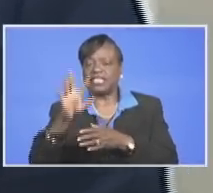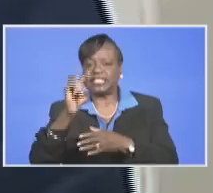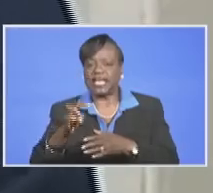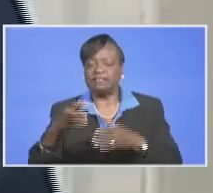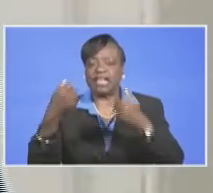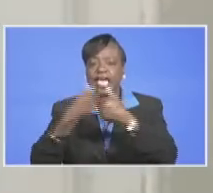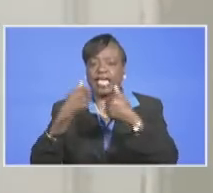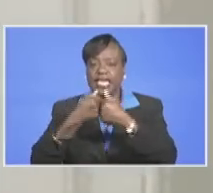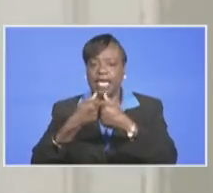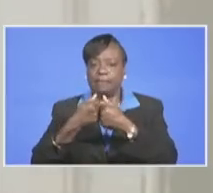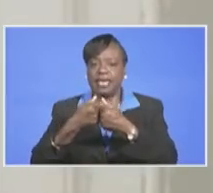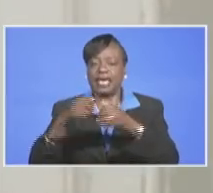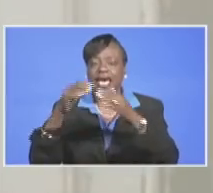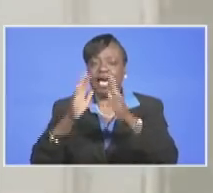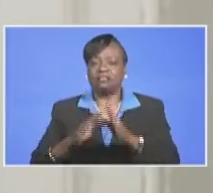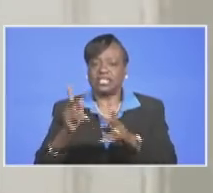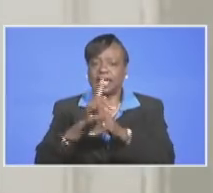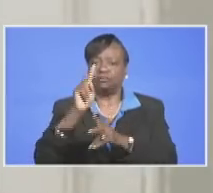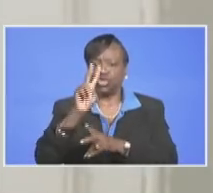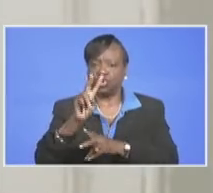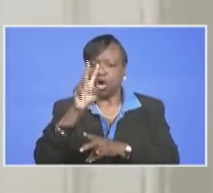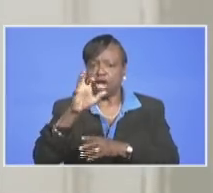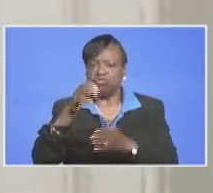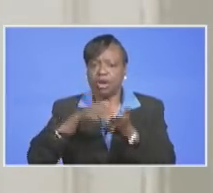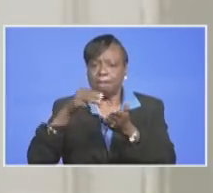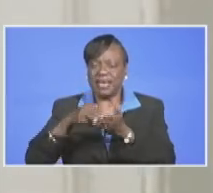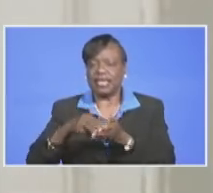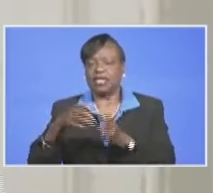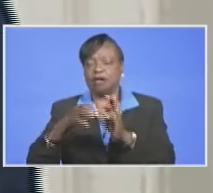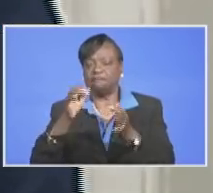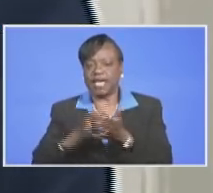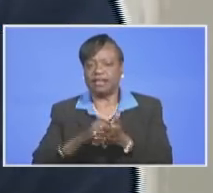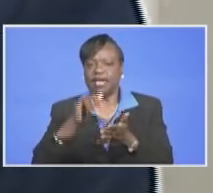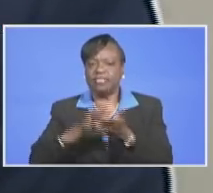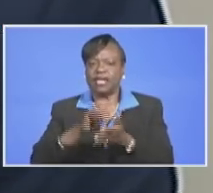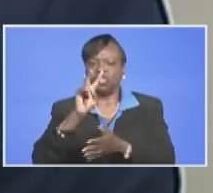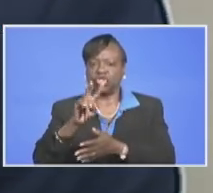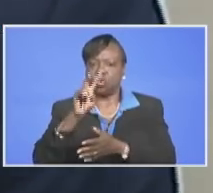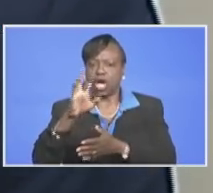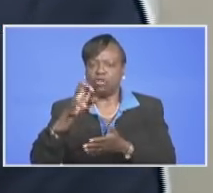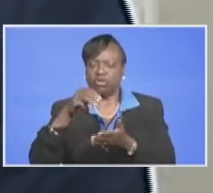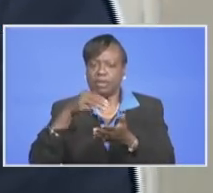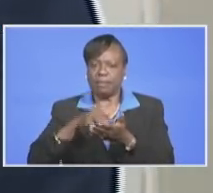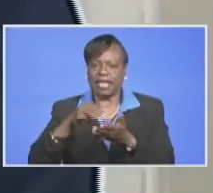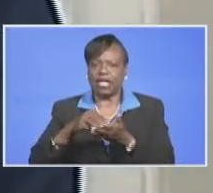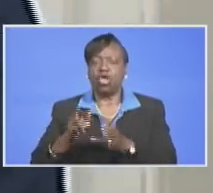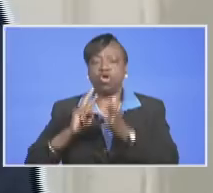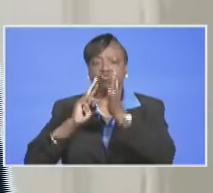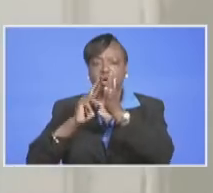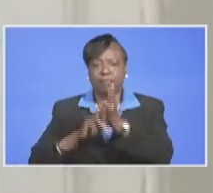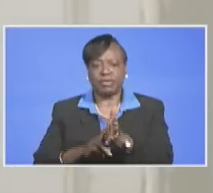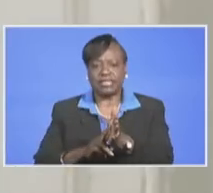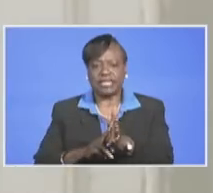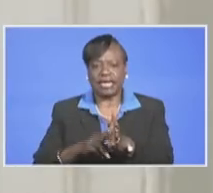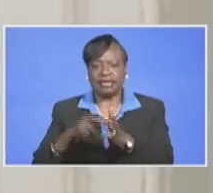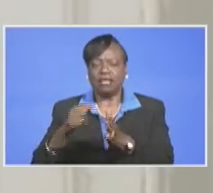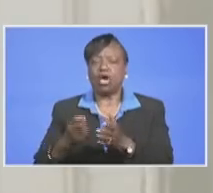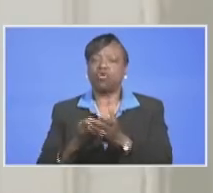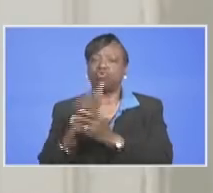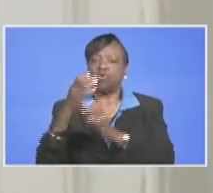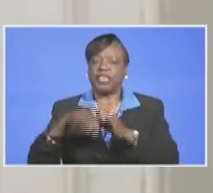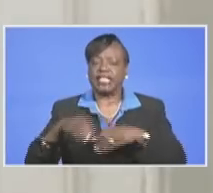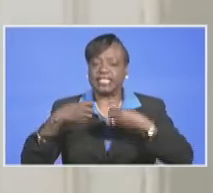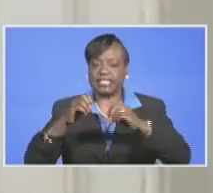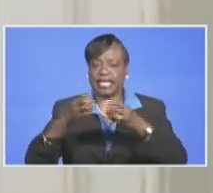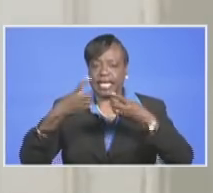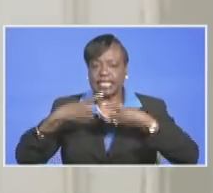up keeping $200 million of that. And this $200 million represents an enormous growth in sales